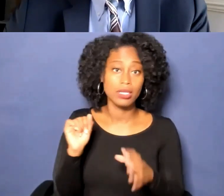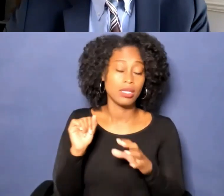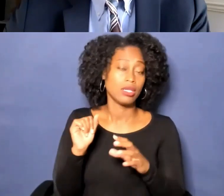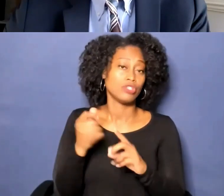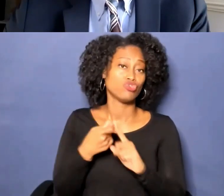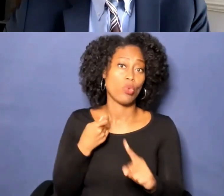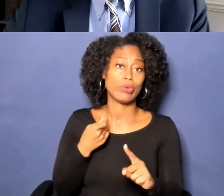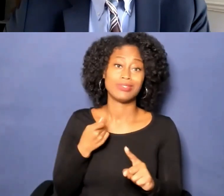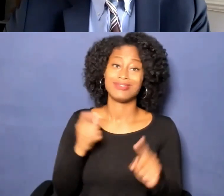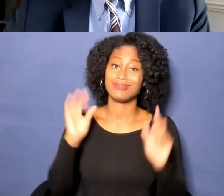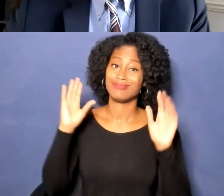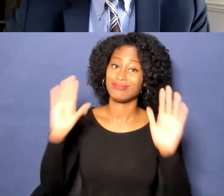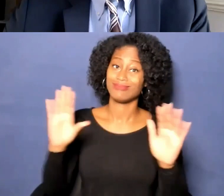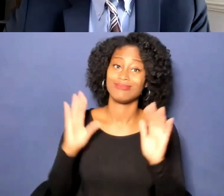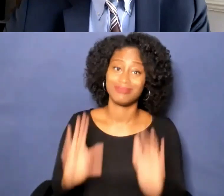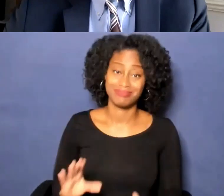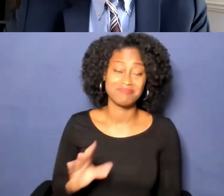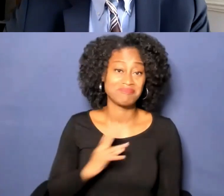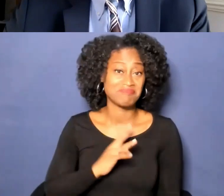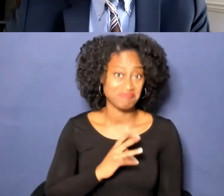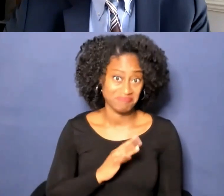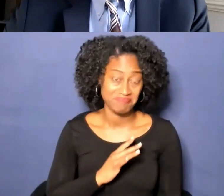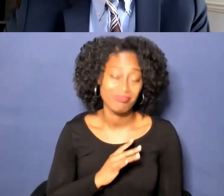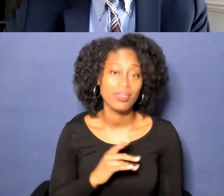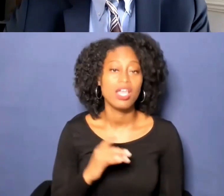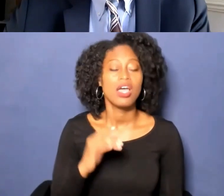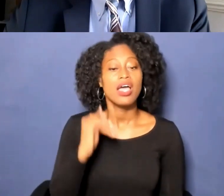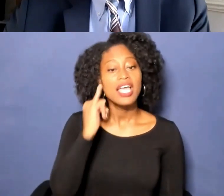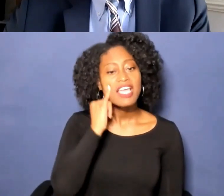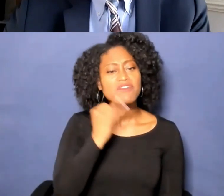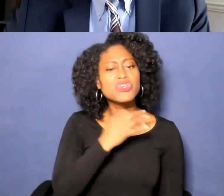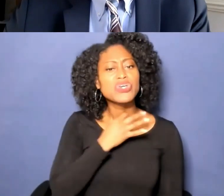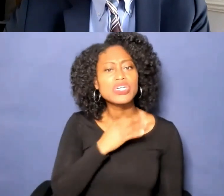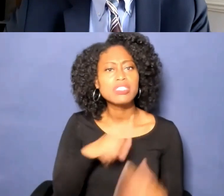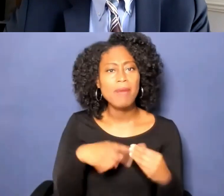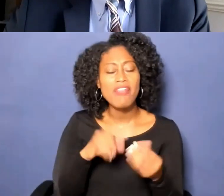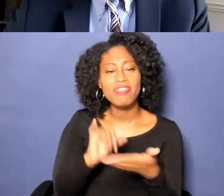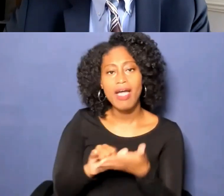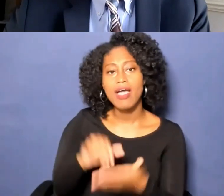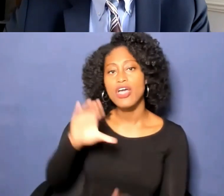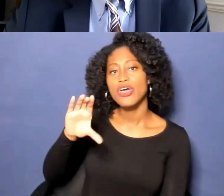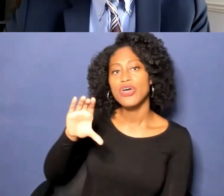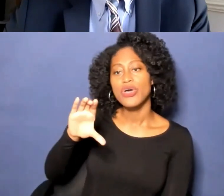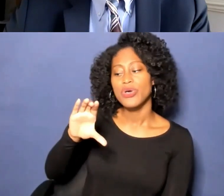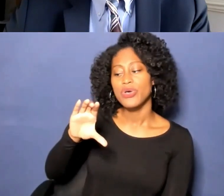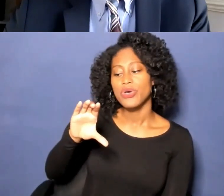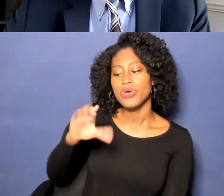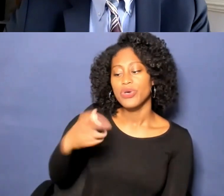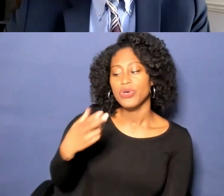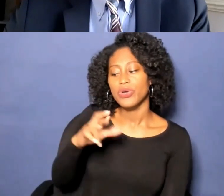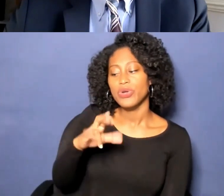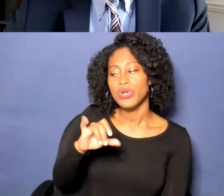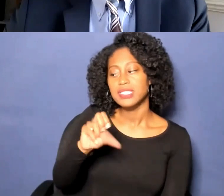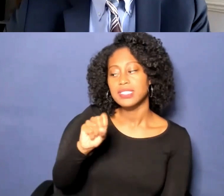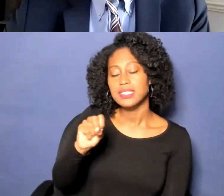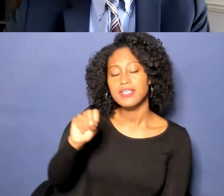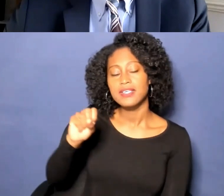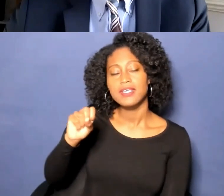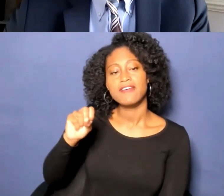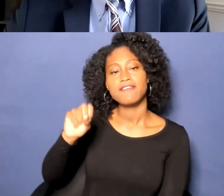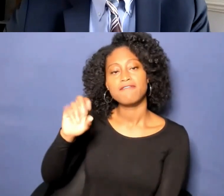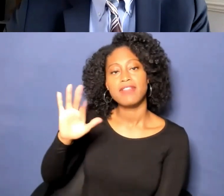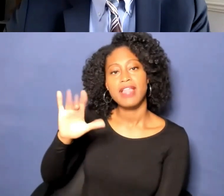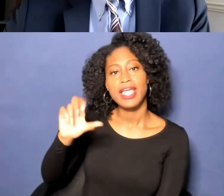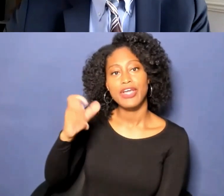in finding out more, or how Chris Klager used it, he graduated in 2020 from Michigan State